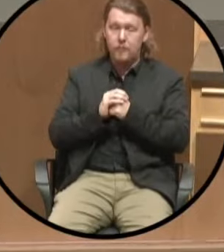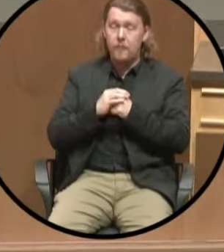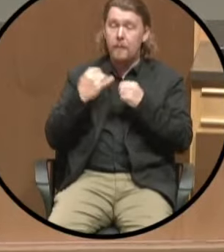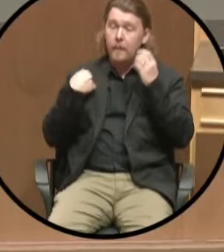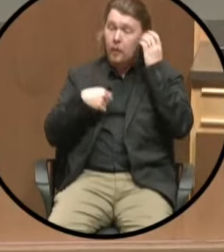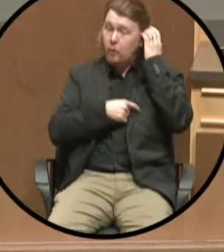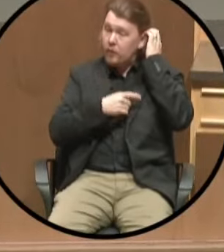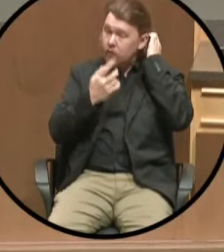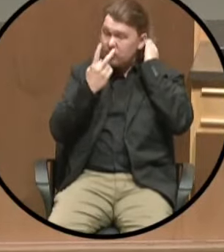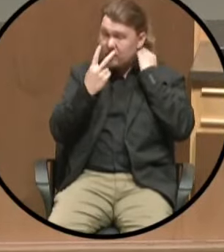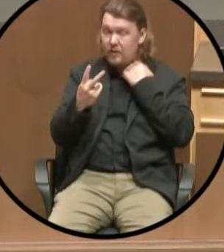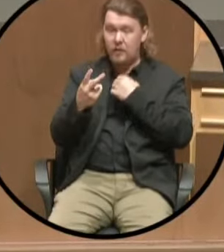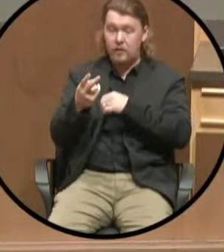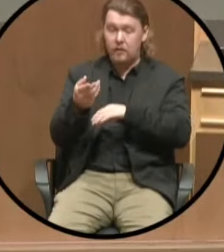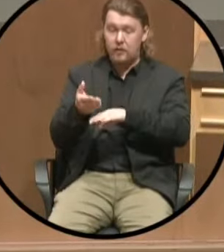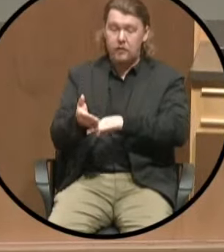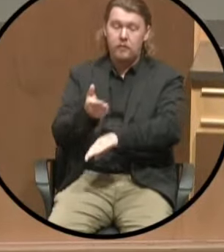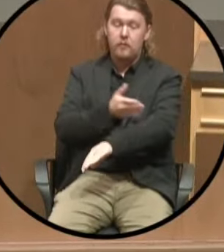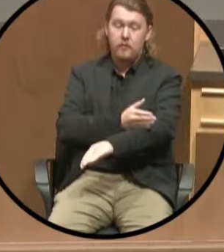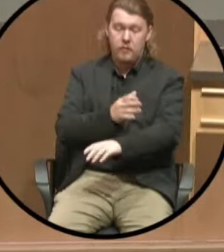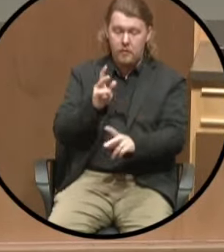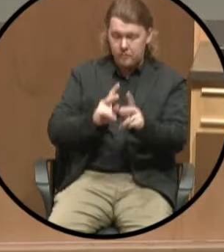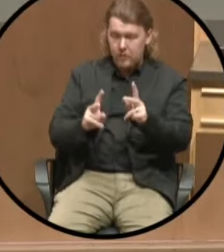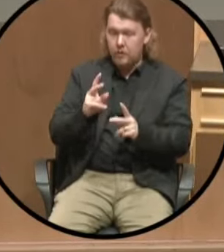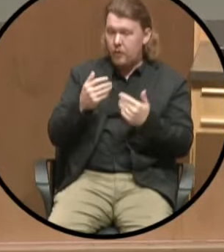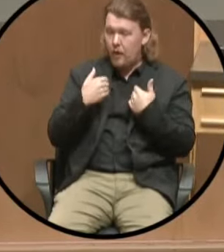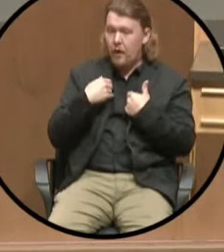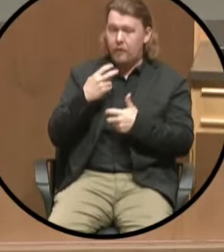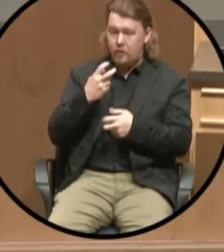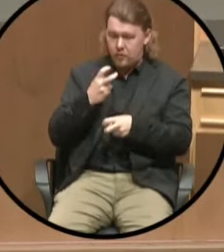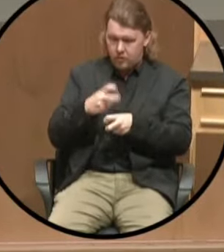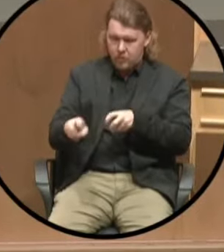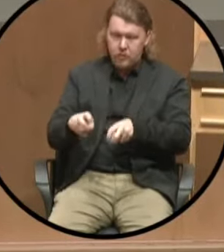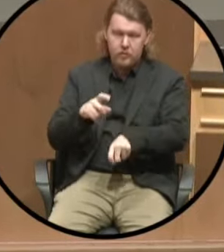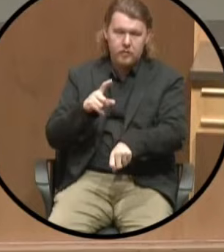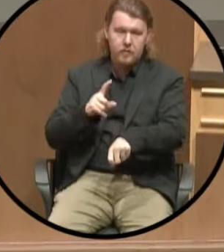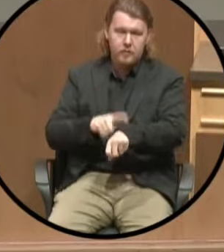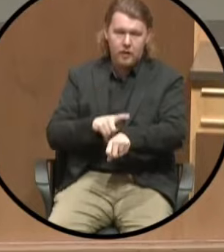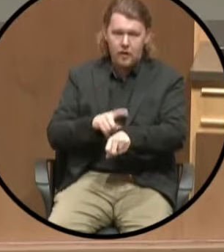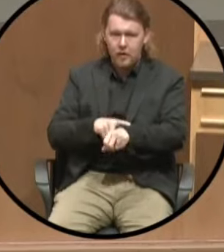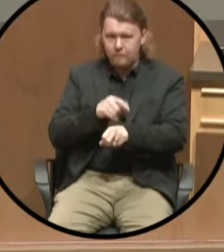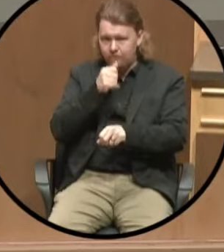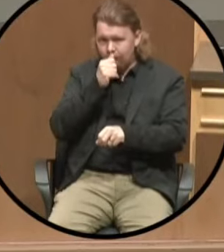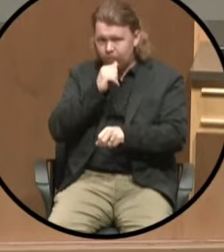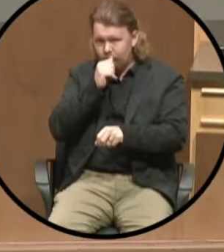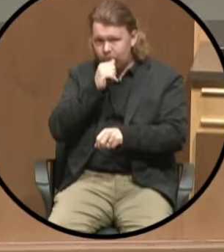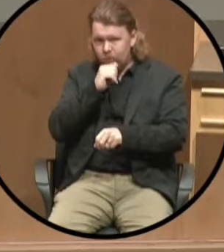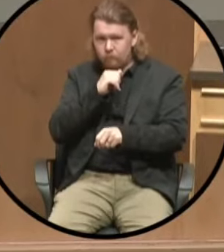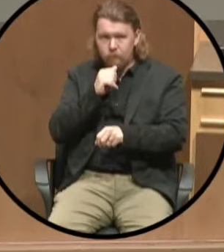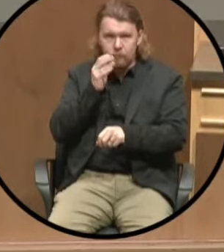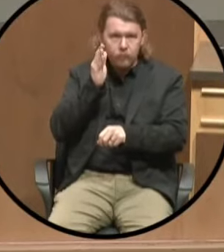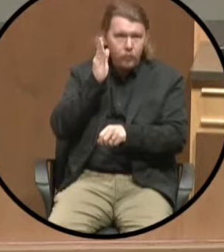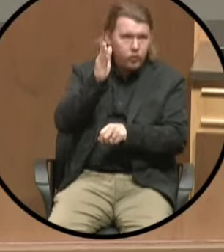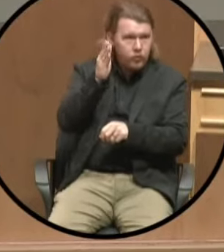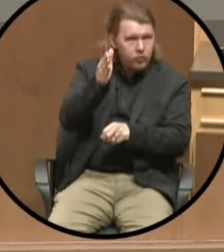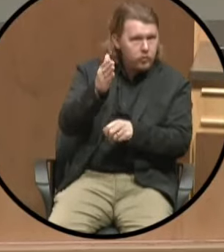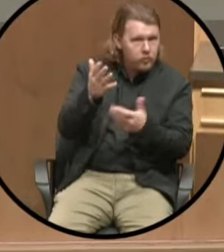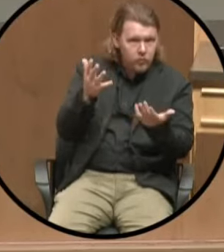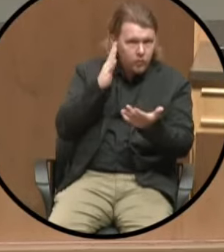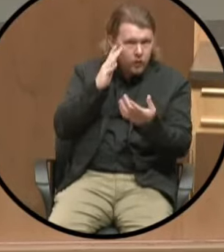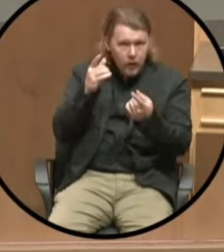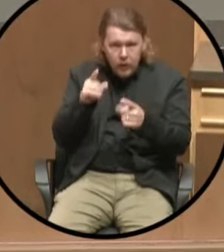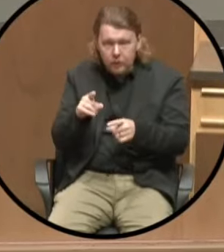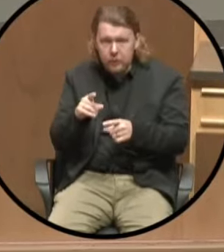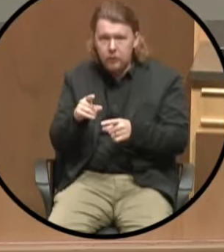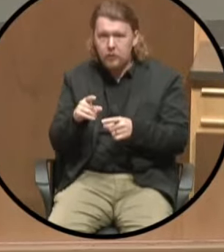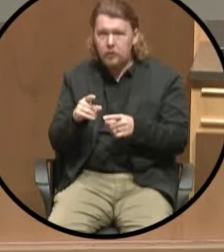we've seen an increase in individuals having difficulties coping with the uncertainty created by all of this. Individuals are more